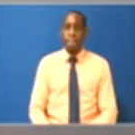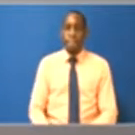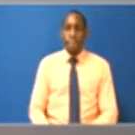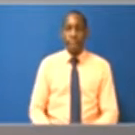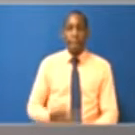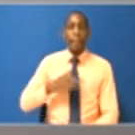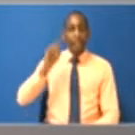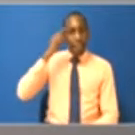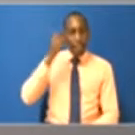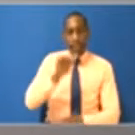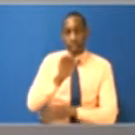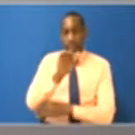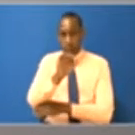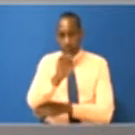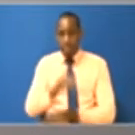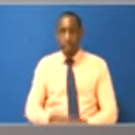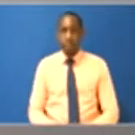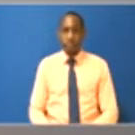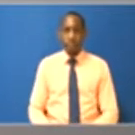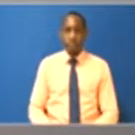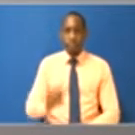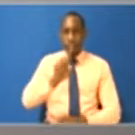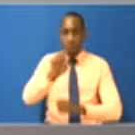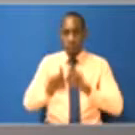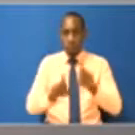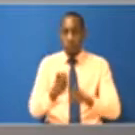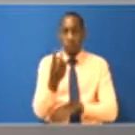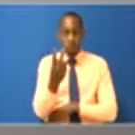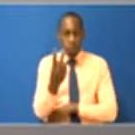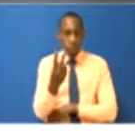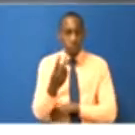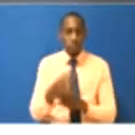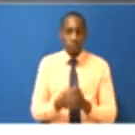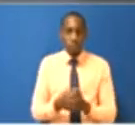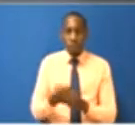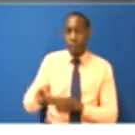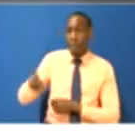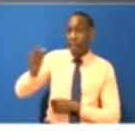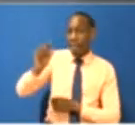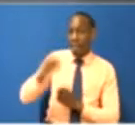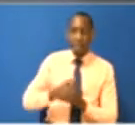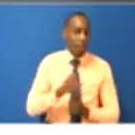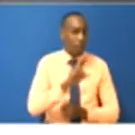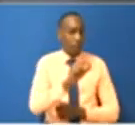think i would pose two questions you've